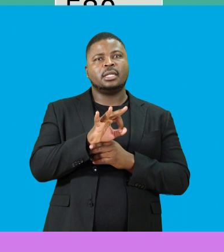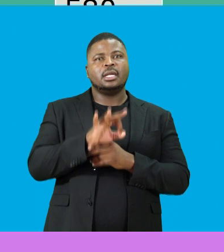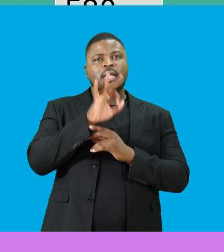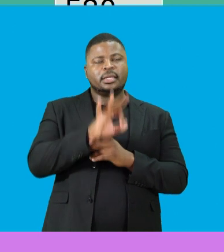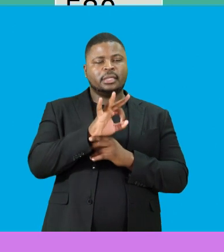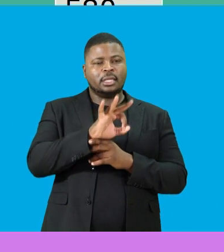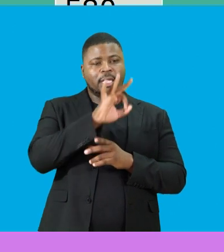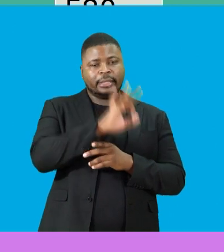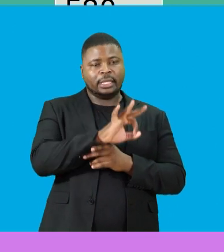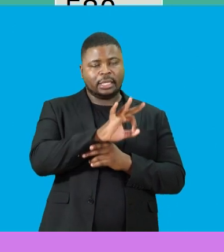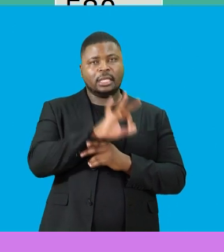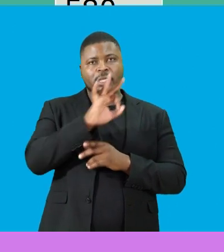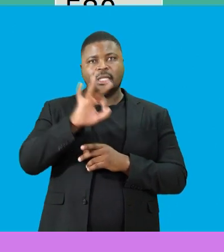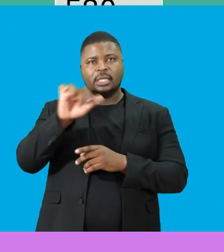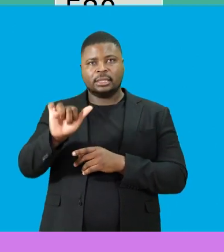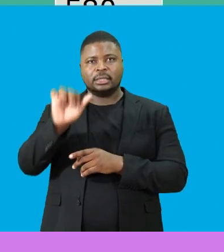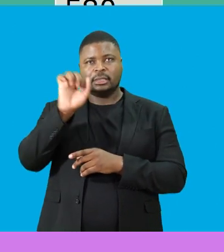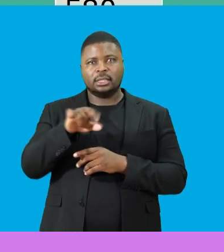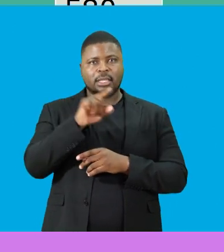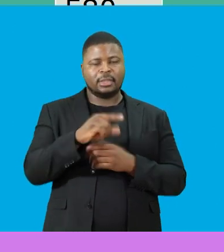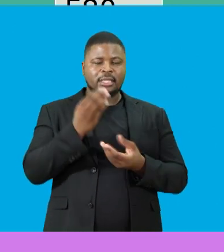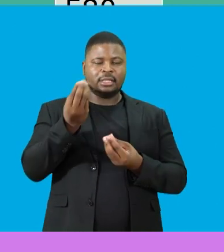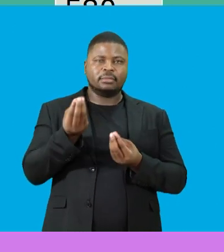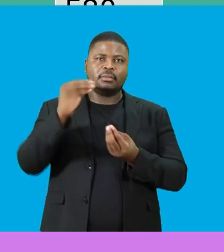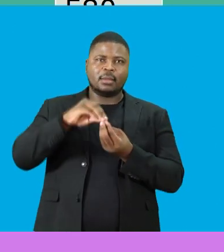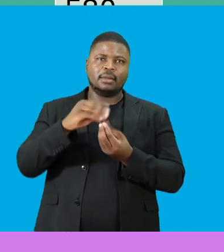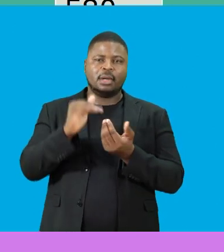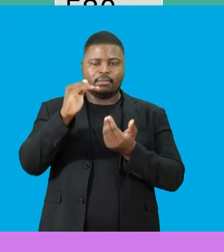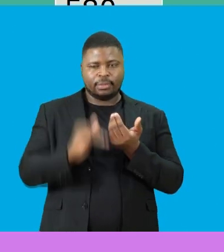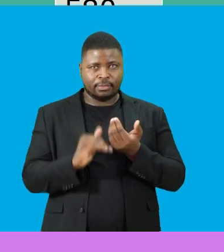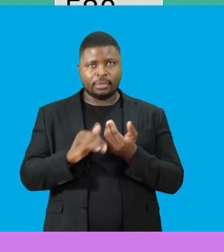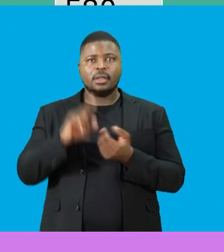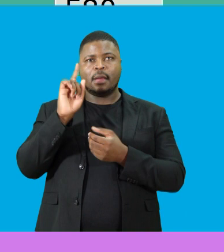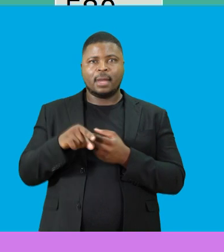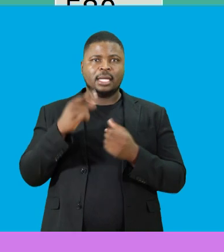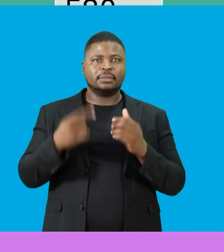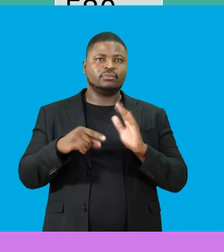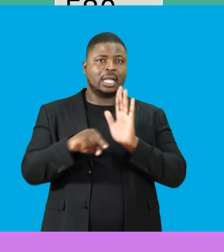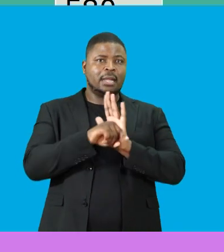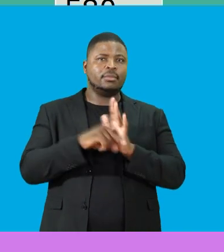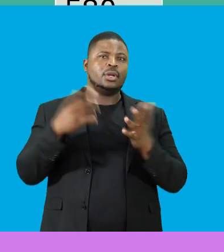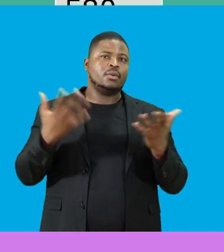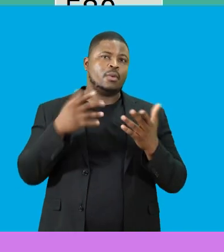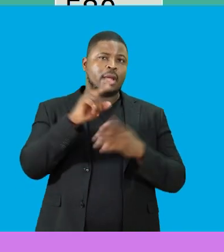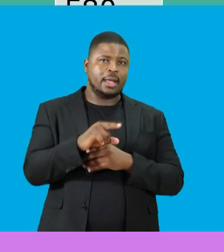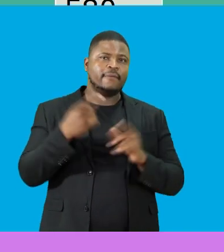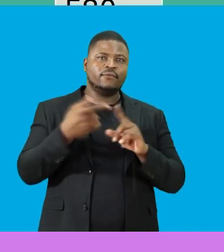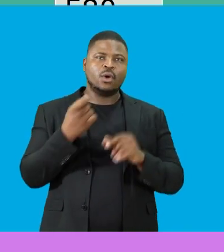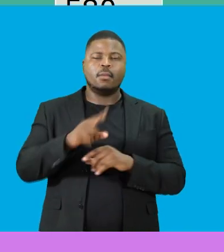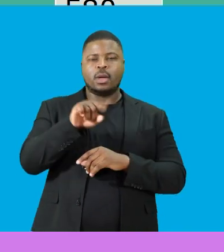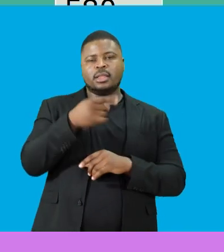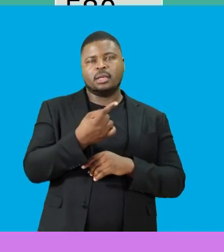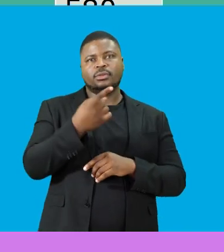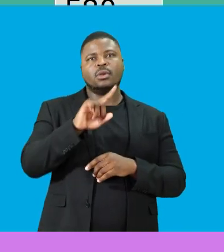336. This 336, it is the discount from which amount? From this total amount. So we have to subtract it. So we're going to say the